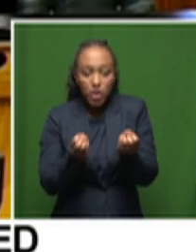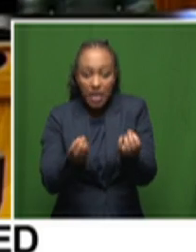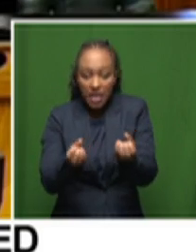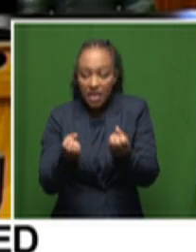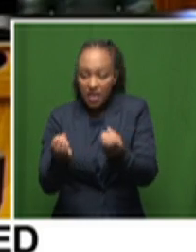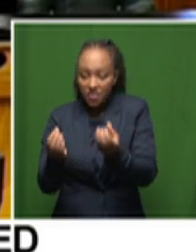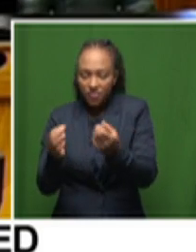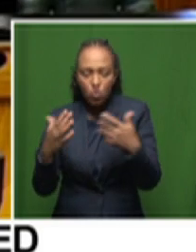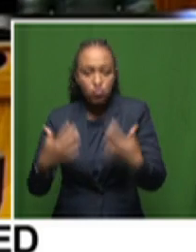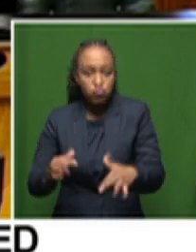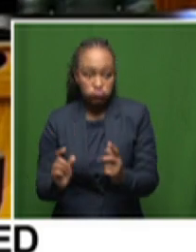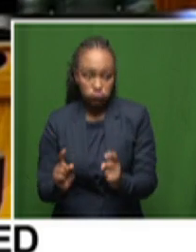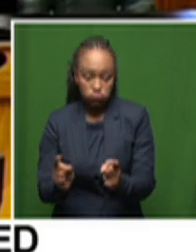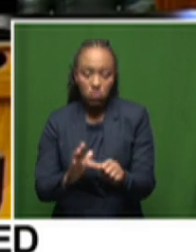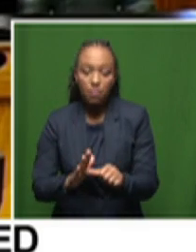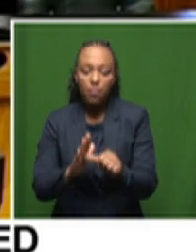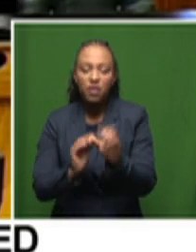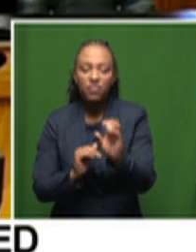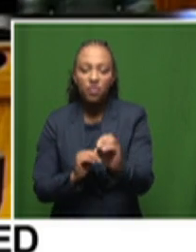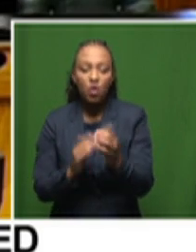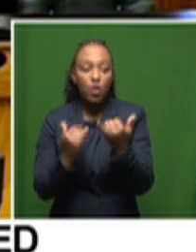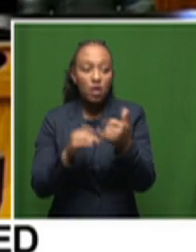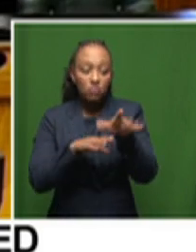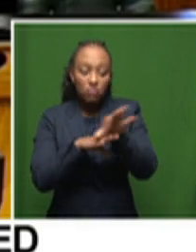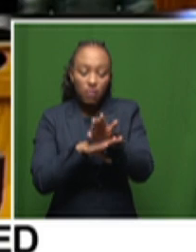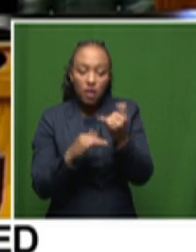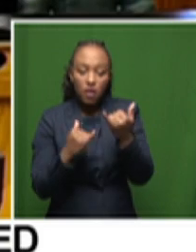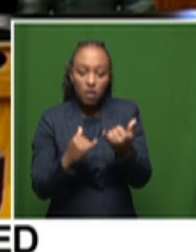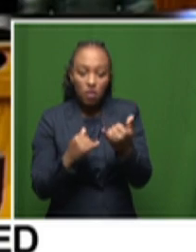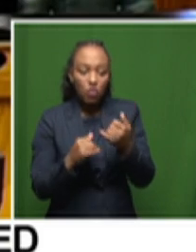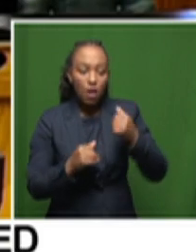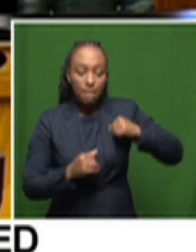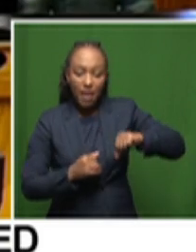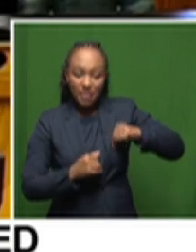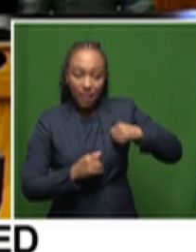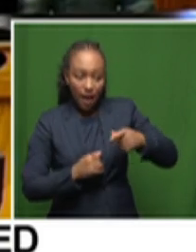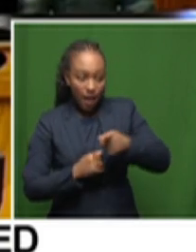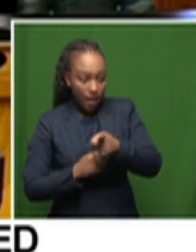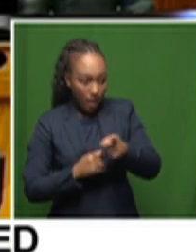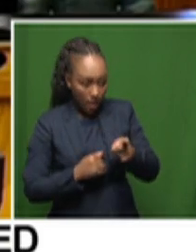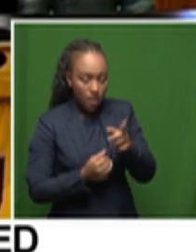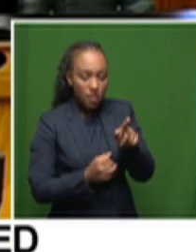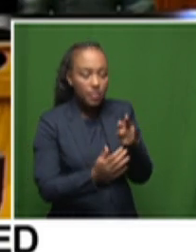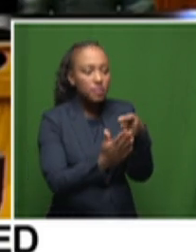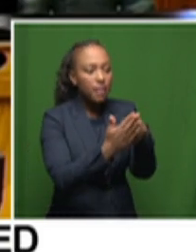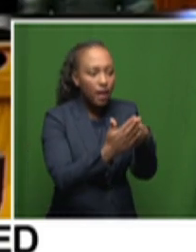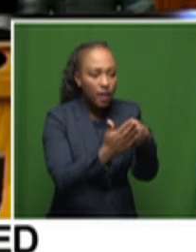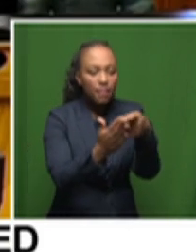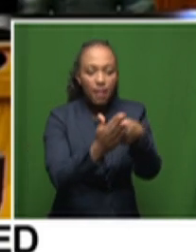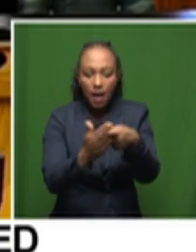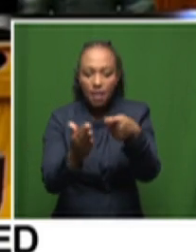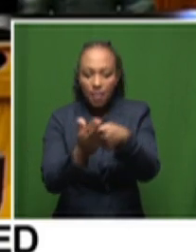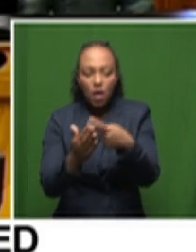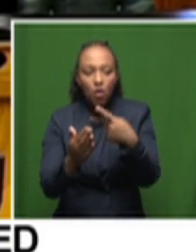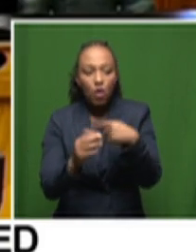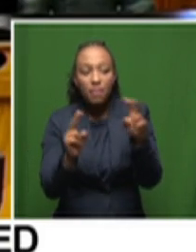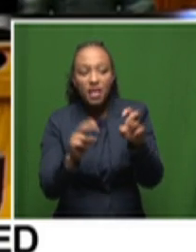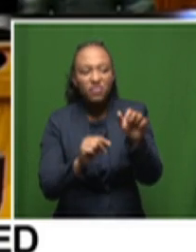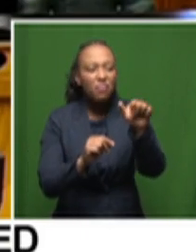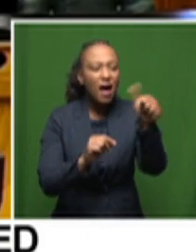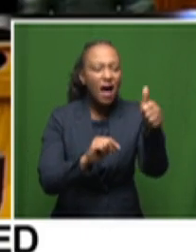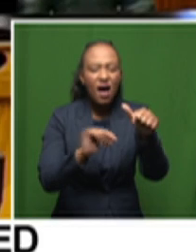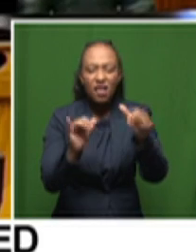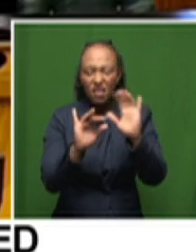this plan, there is progress in allowing municipalities to buy electricity from different sources. In